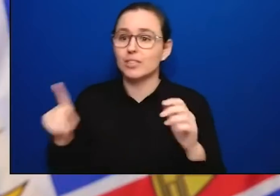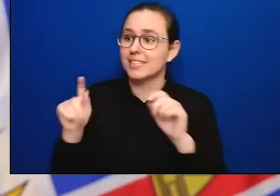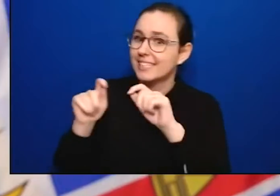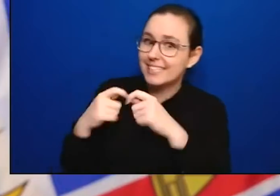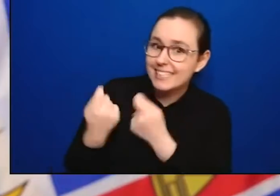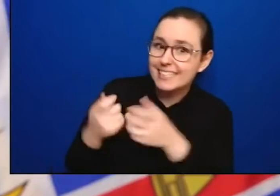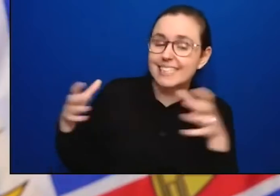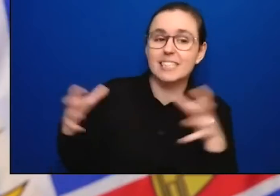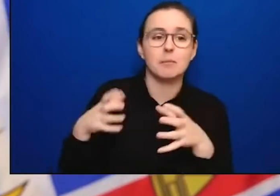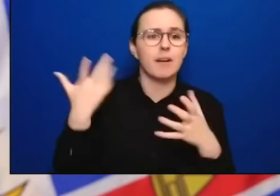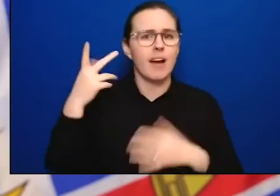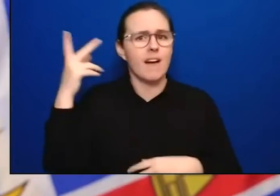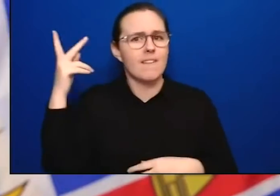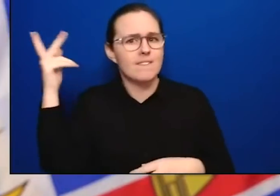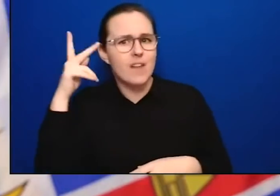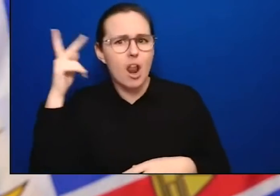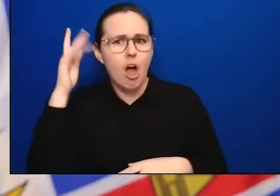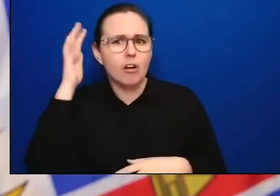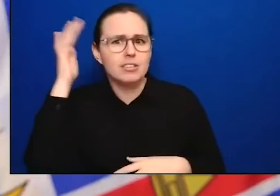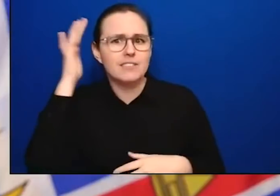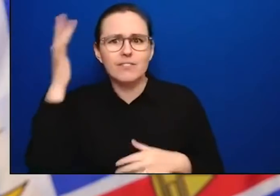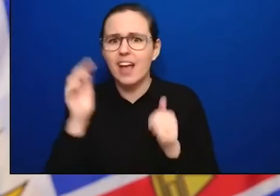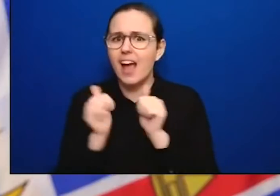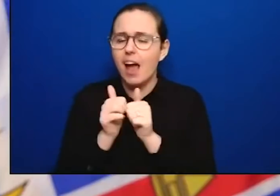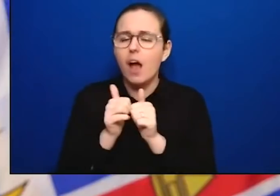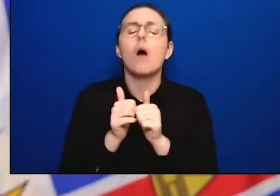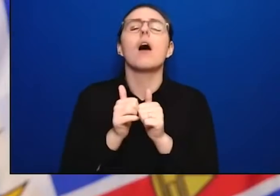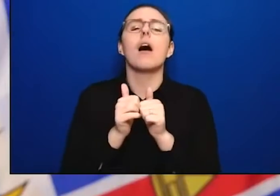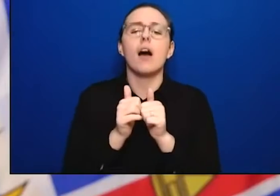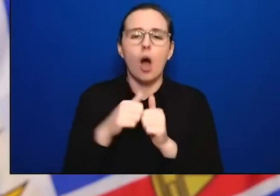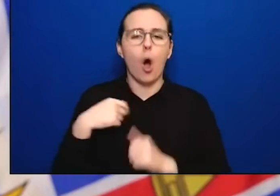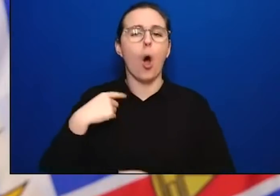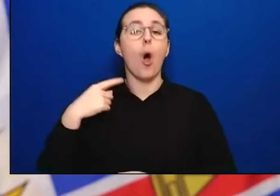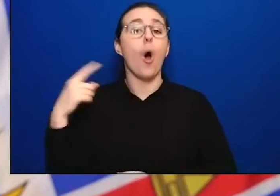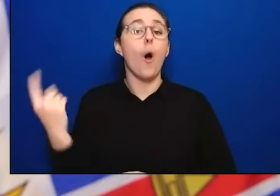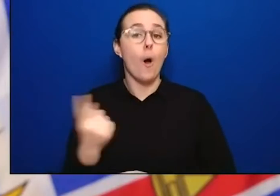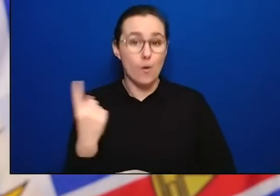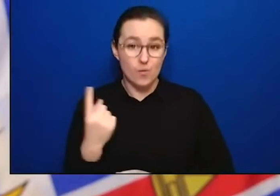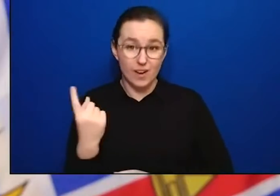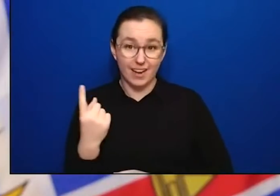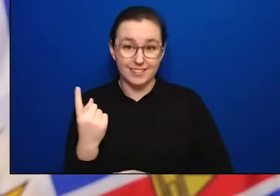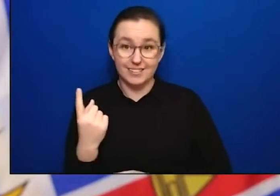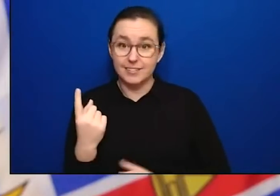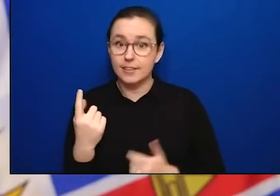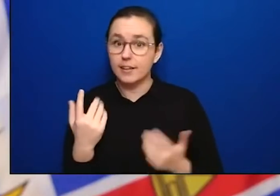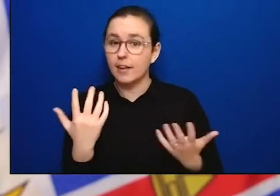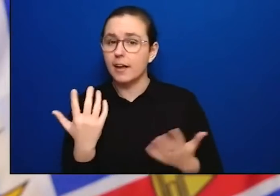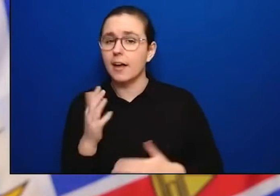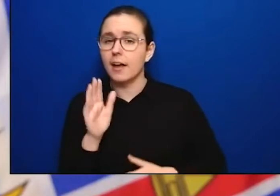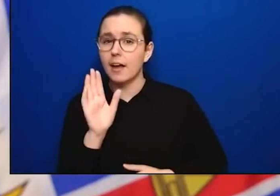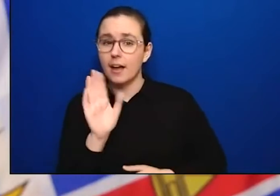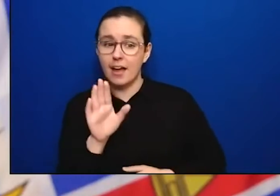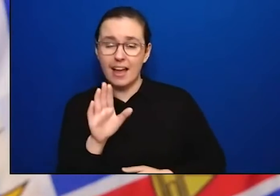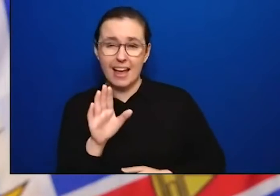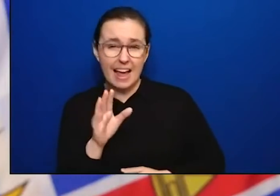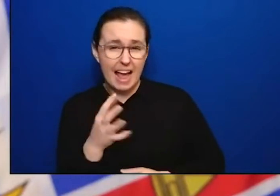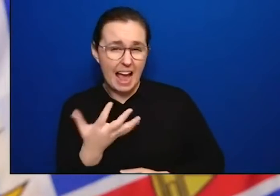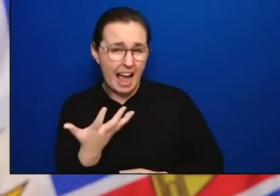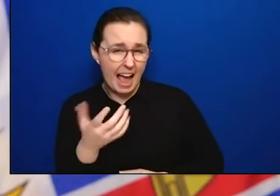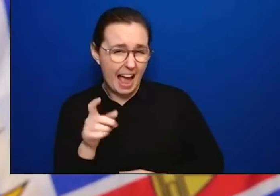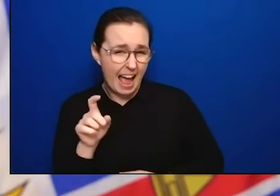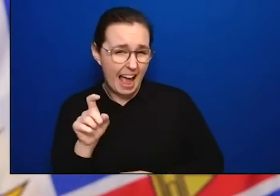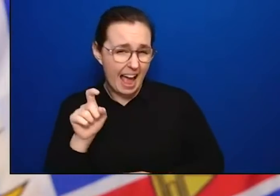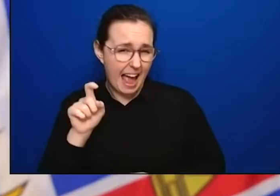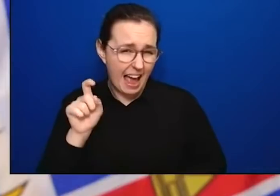my philosophy, our philosophy, and my team in coming up with the measures that we believe need to be in place is